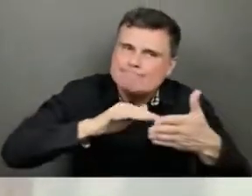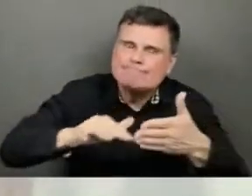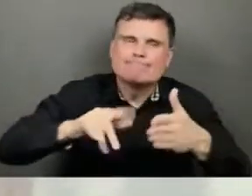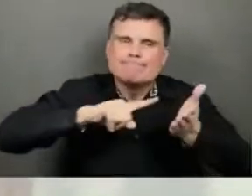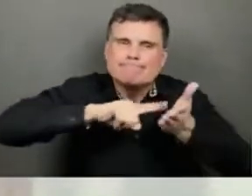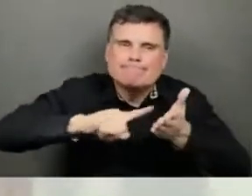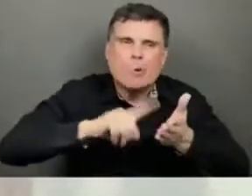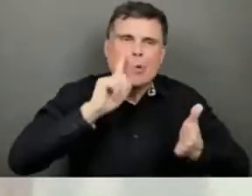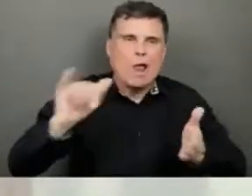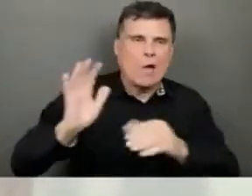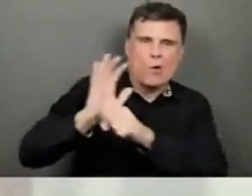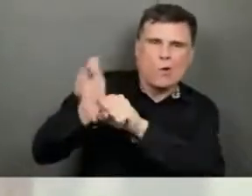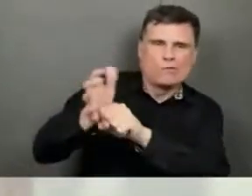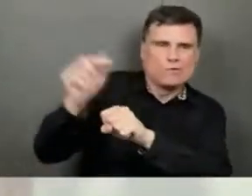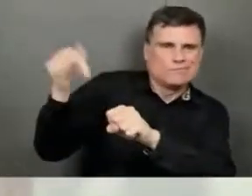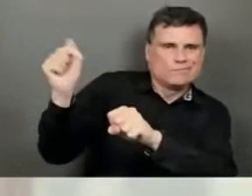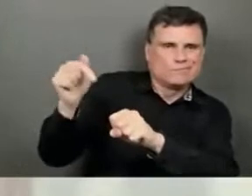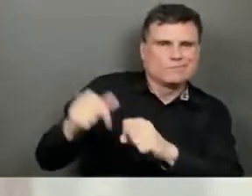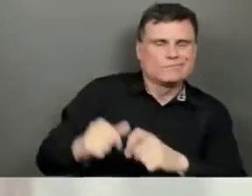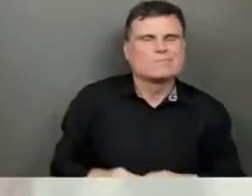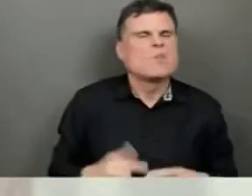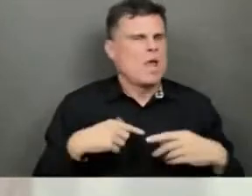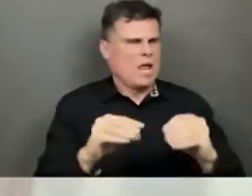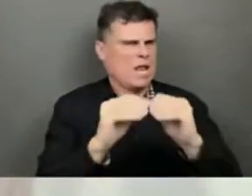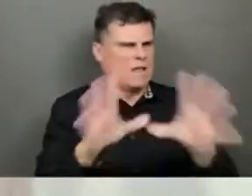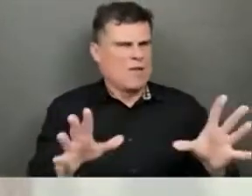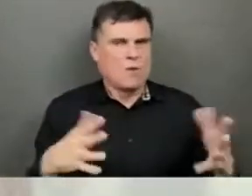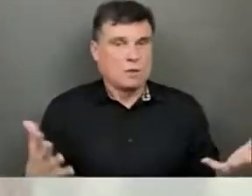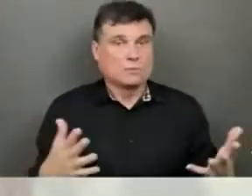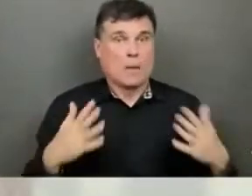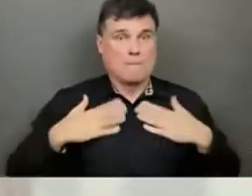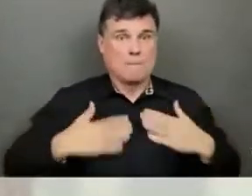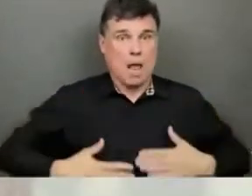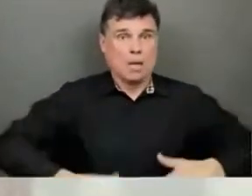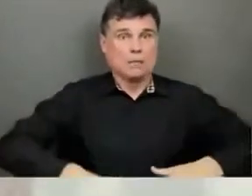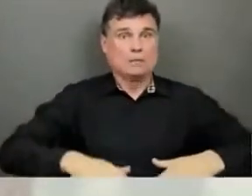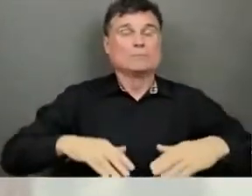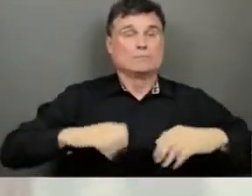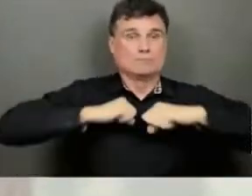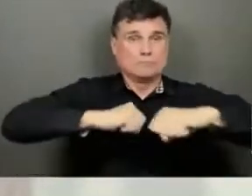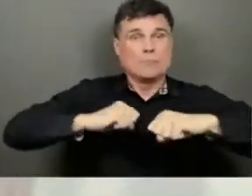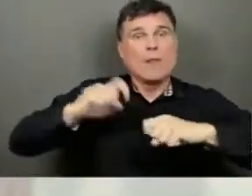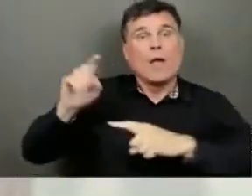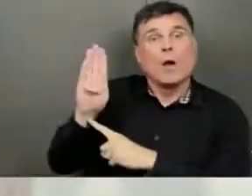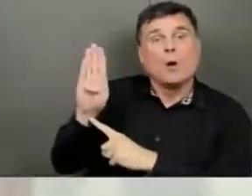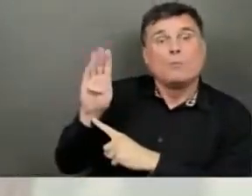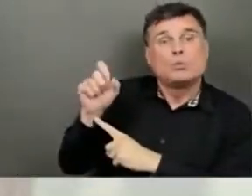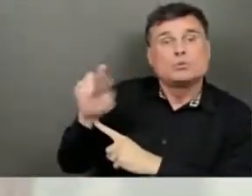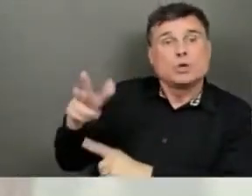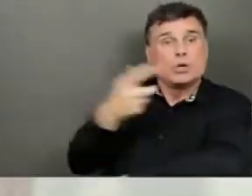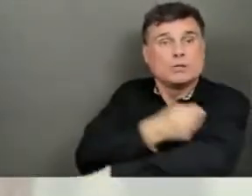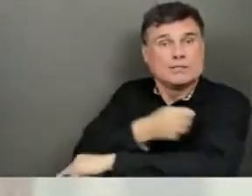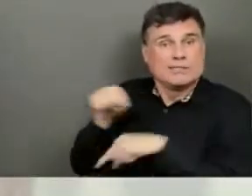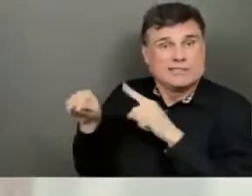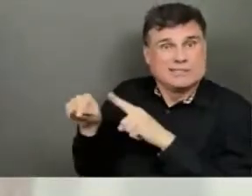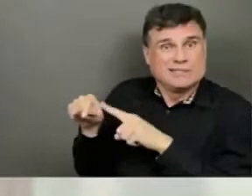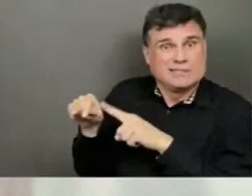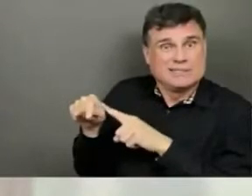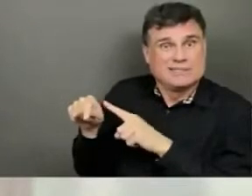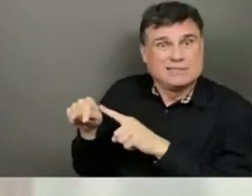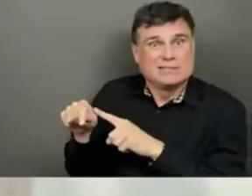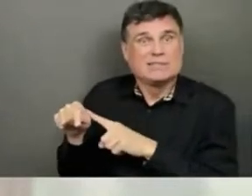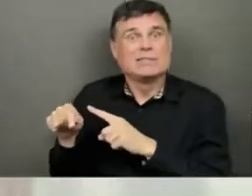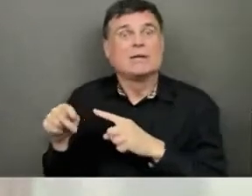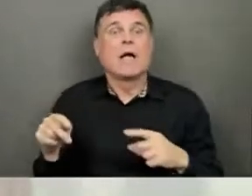all or nothing. So we do see decreasing, but that doesn't mean we have no protection and that we're exposed to the virus